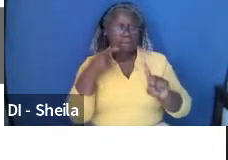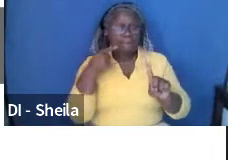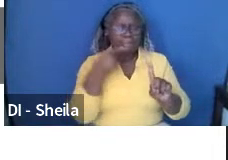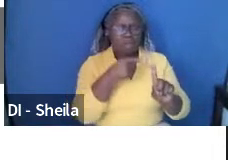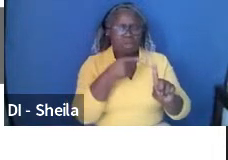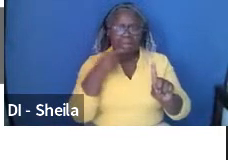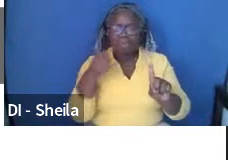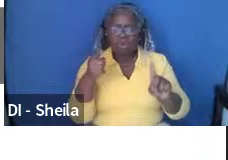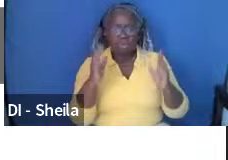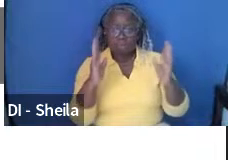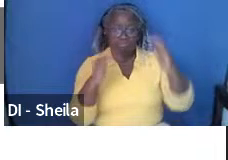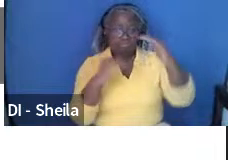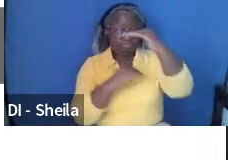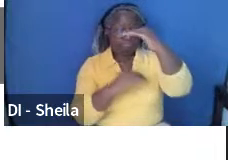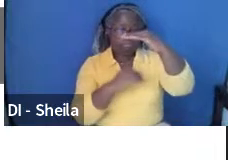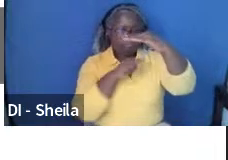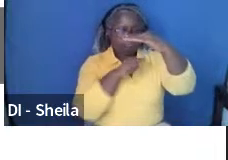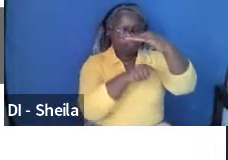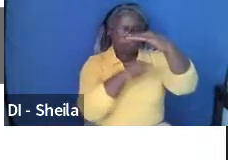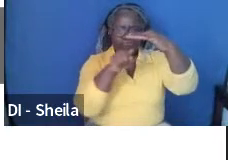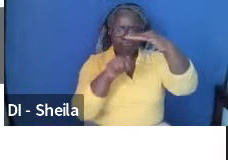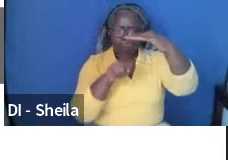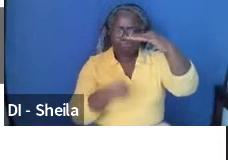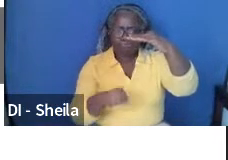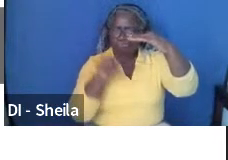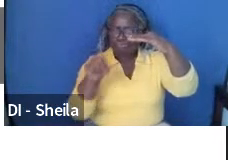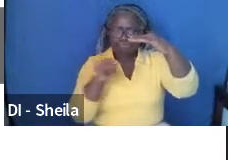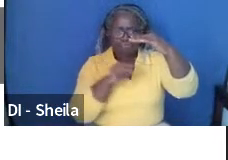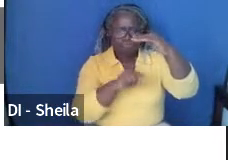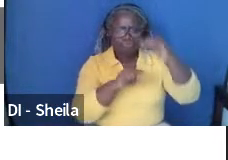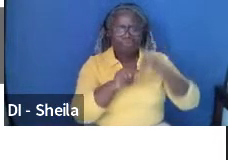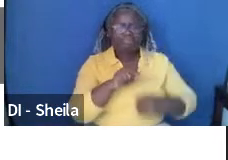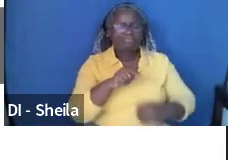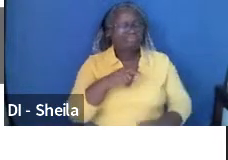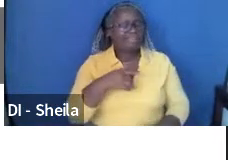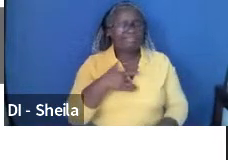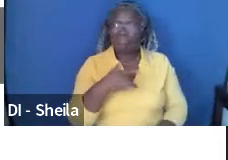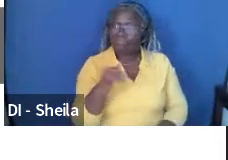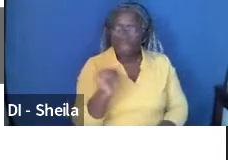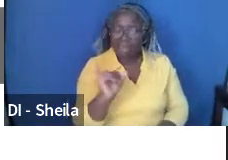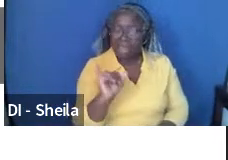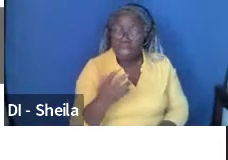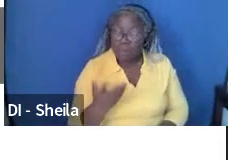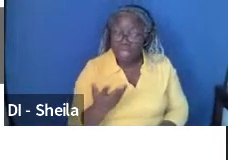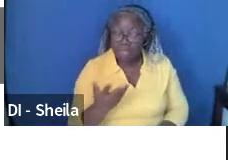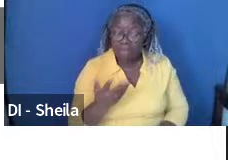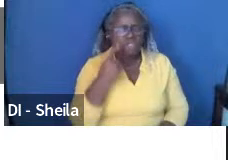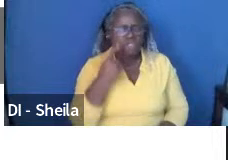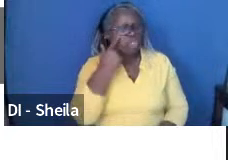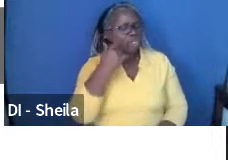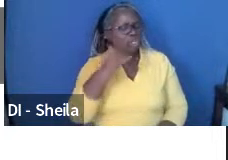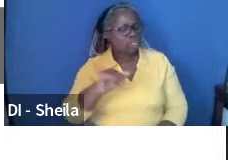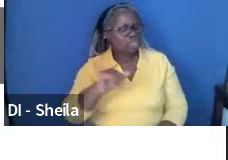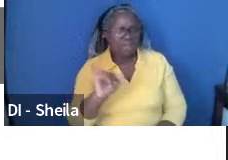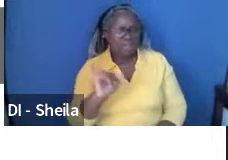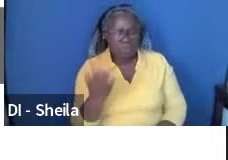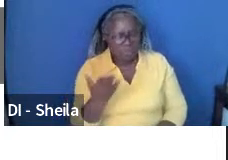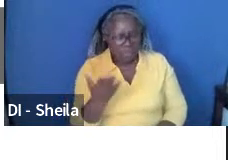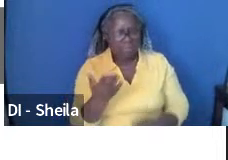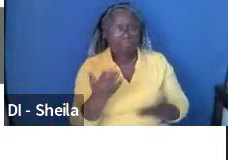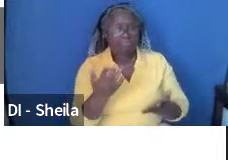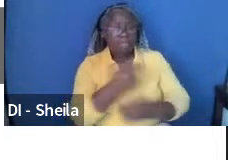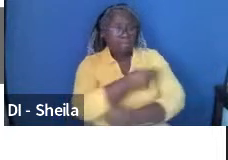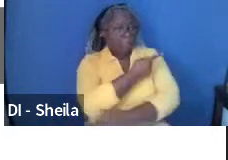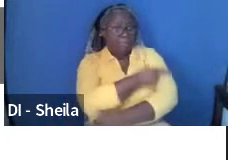different looks and feels. In some cases, the patient, because of something they've gone through,